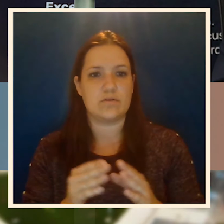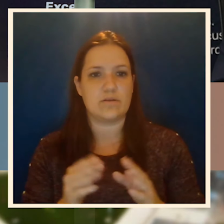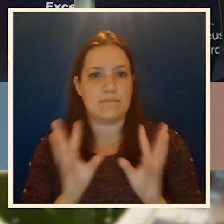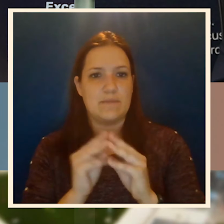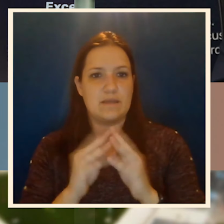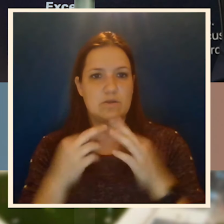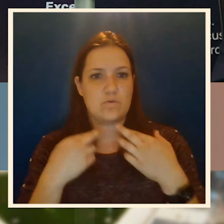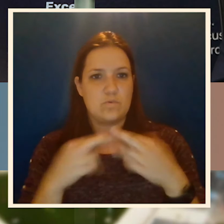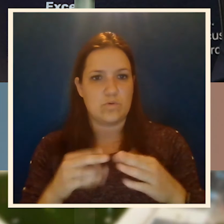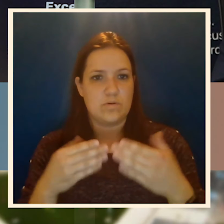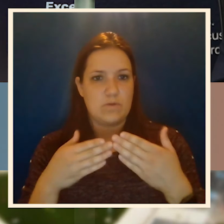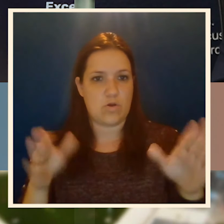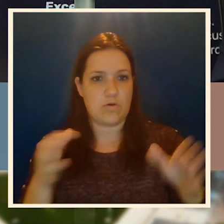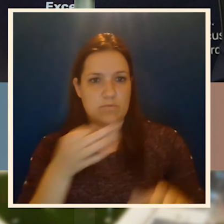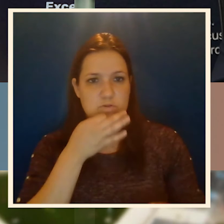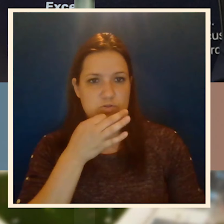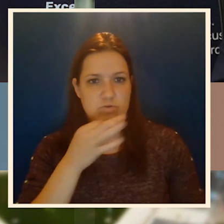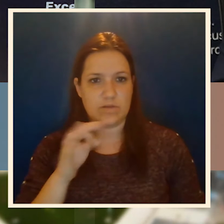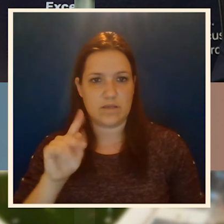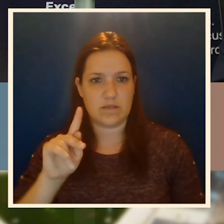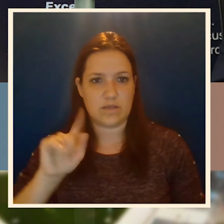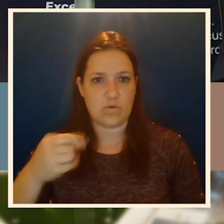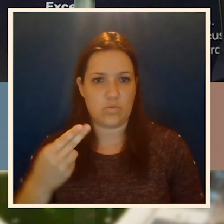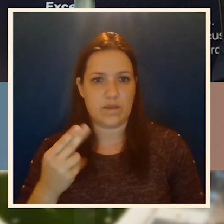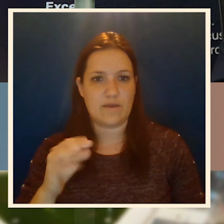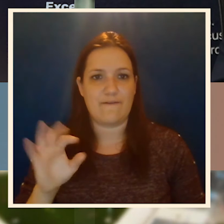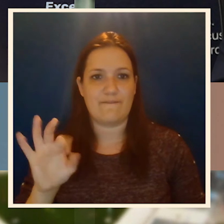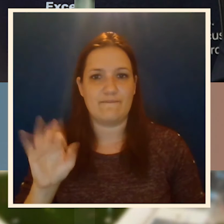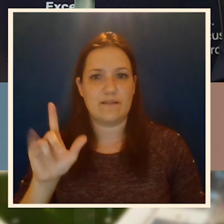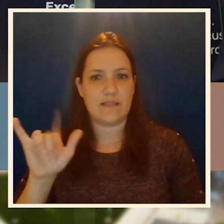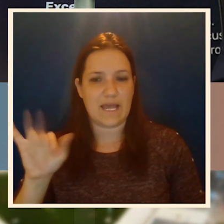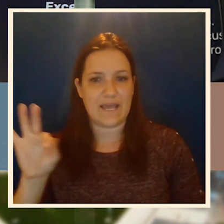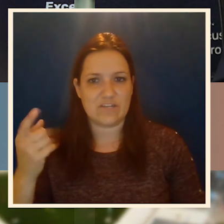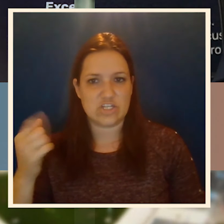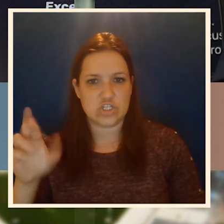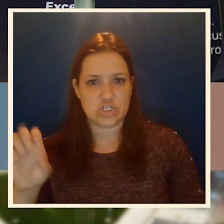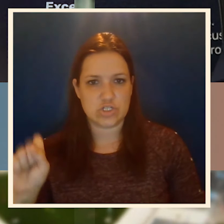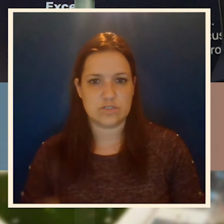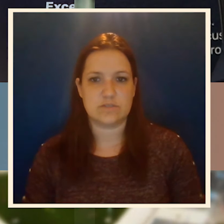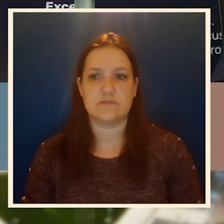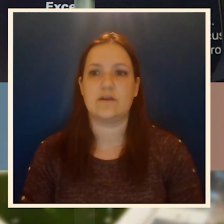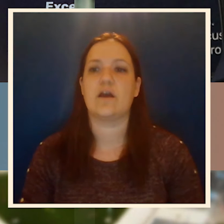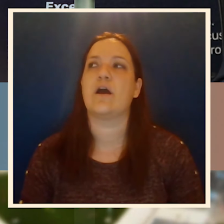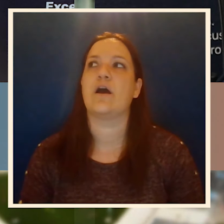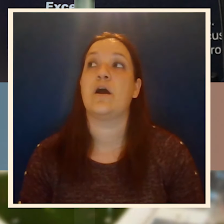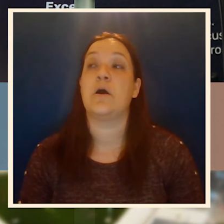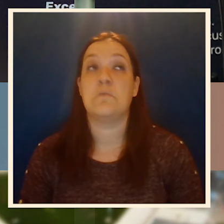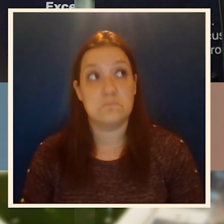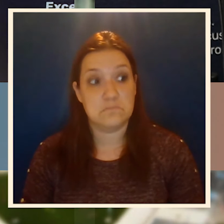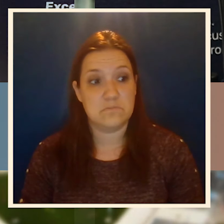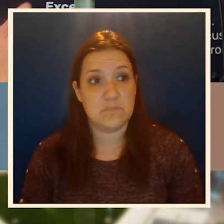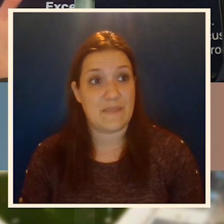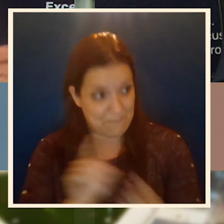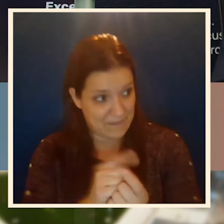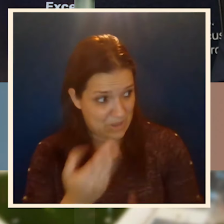opened soon, such as Cahuilla Fly Fishers? Oh, they meet there,